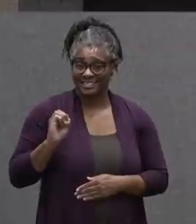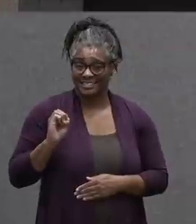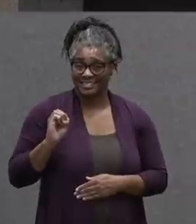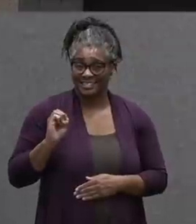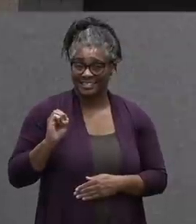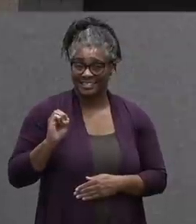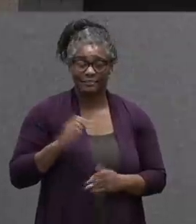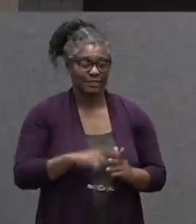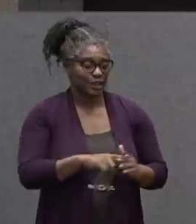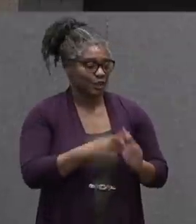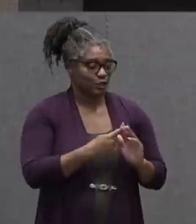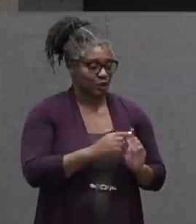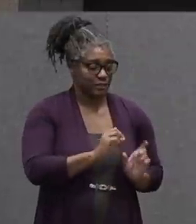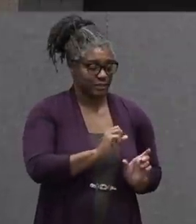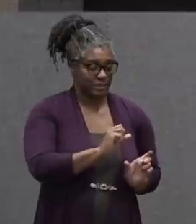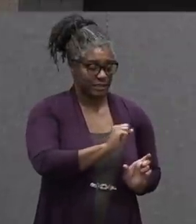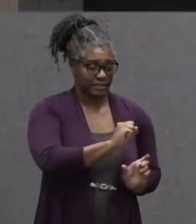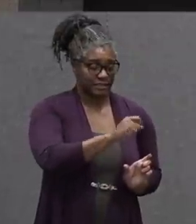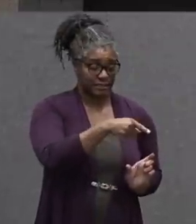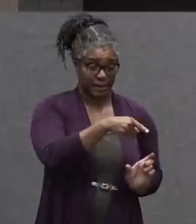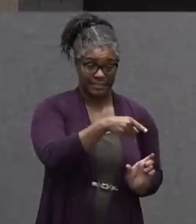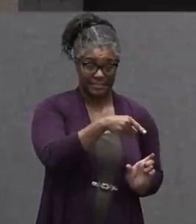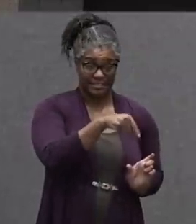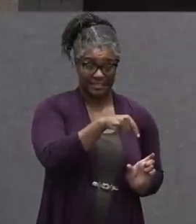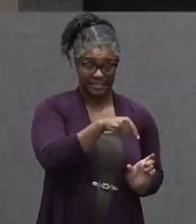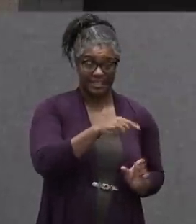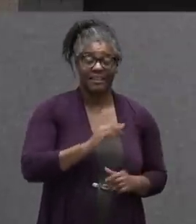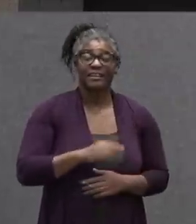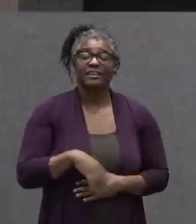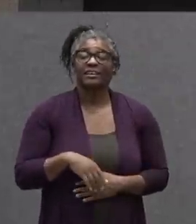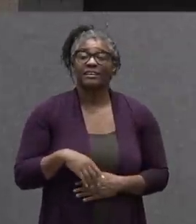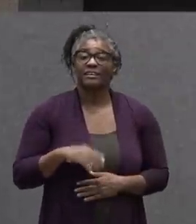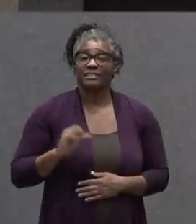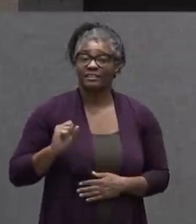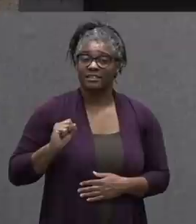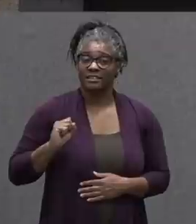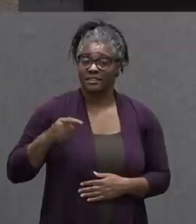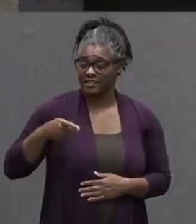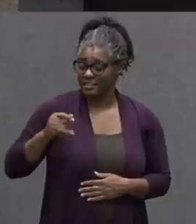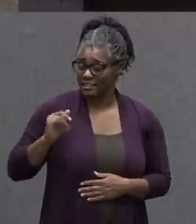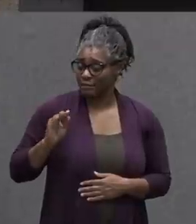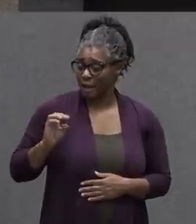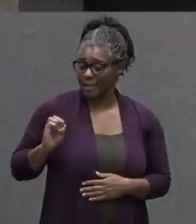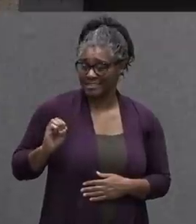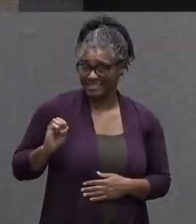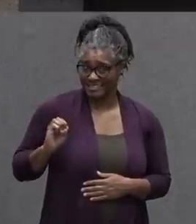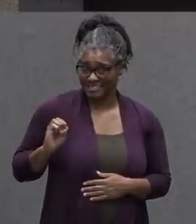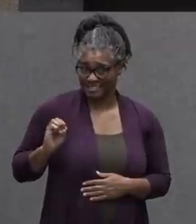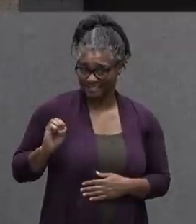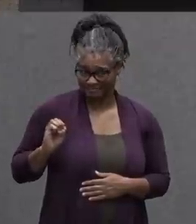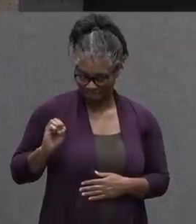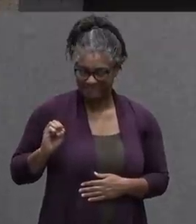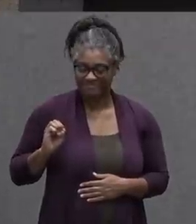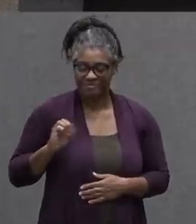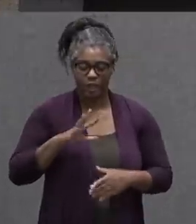Spices has the same blend. So I can add that to my SP pile.